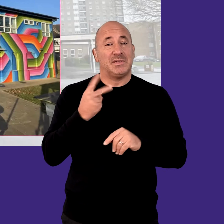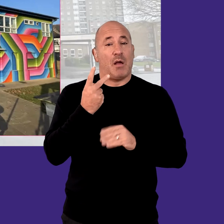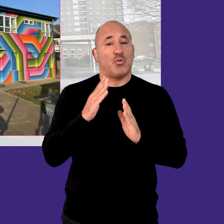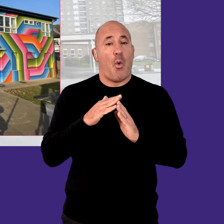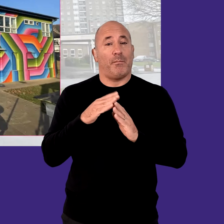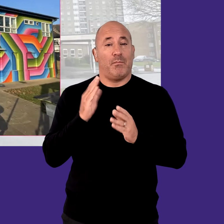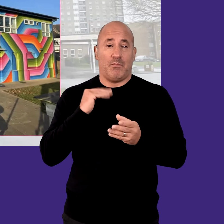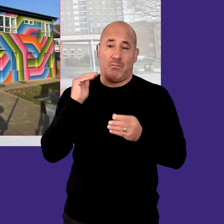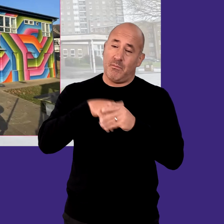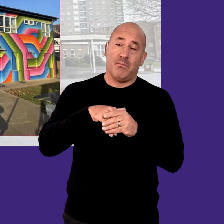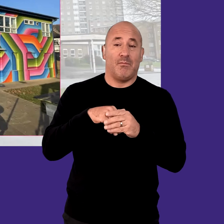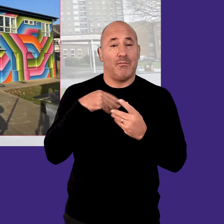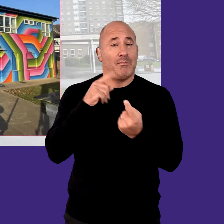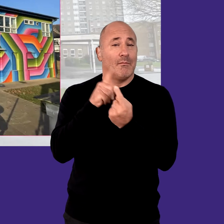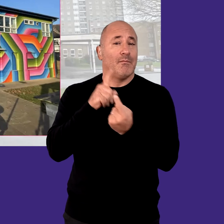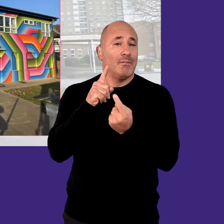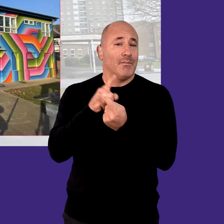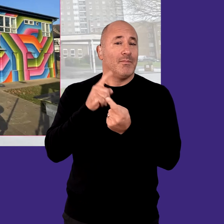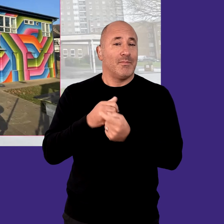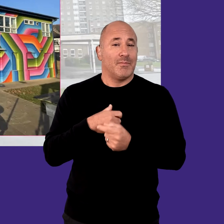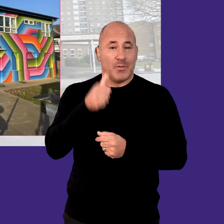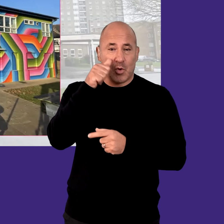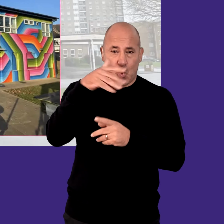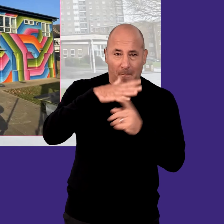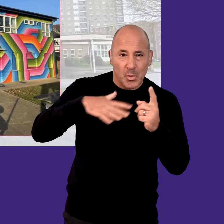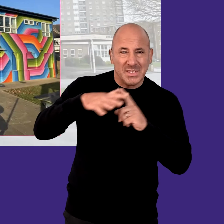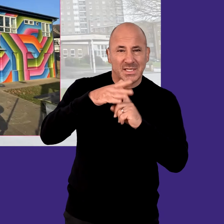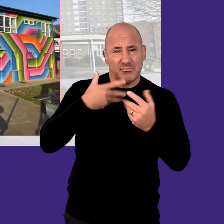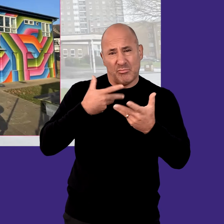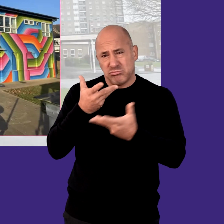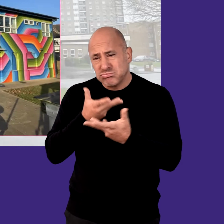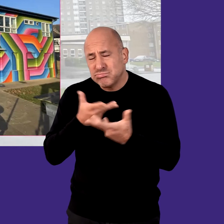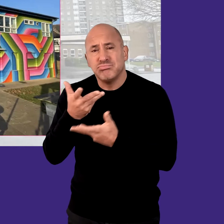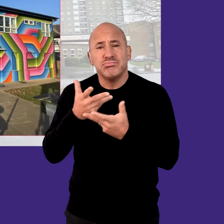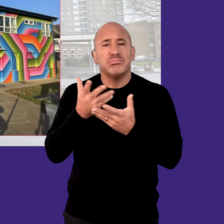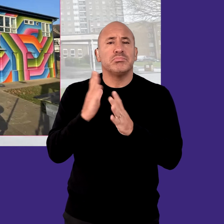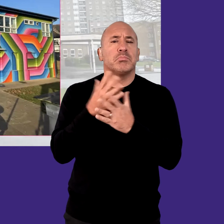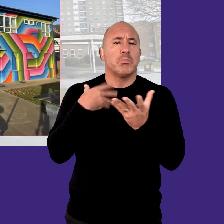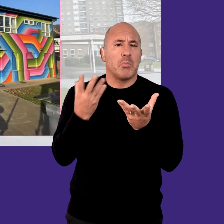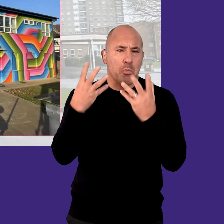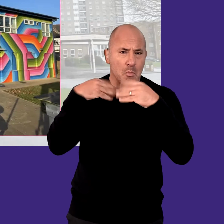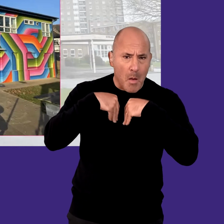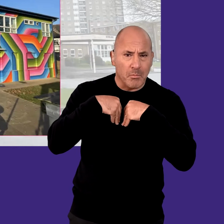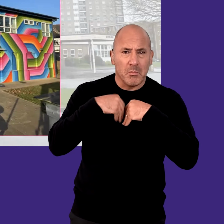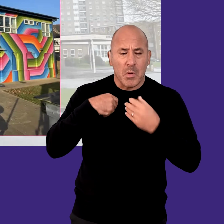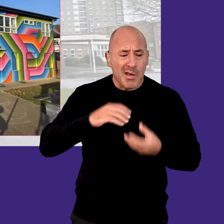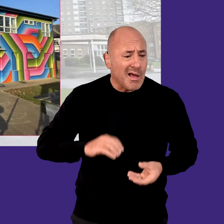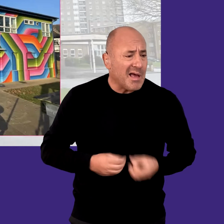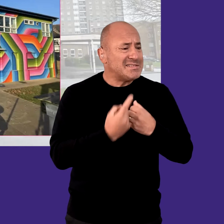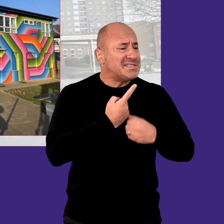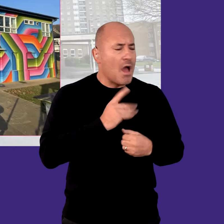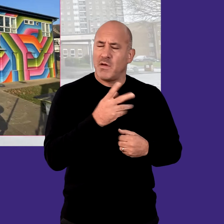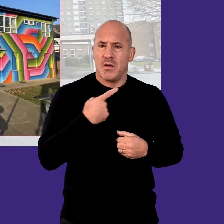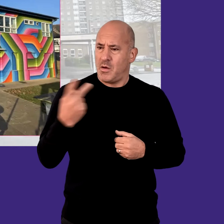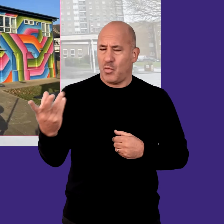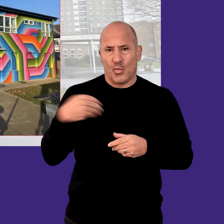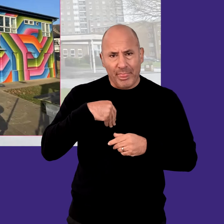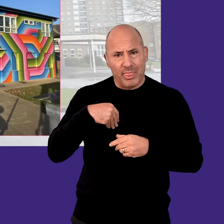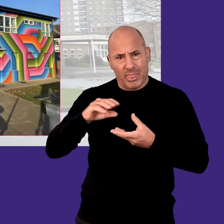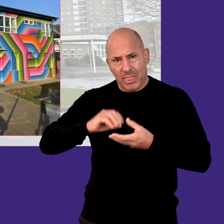second home for us, and this is what we love about our job. We get to know a community, we talk to them, we ensure that we listen, and whatever we